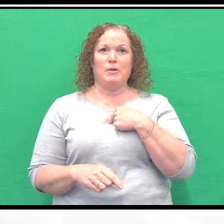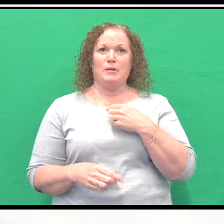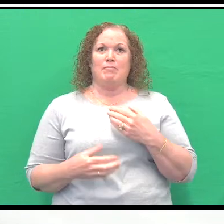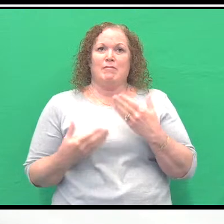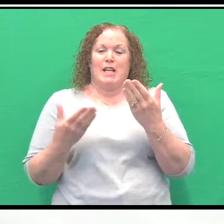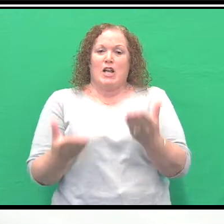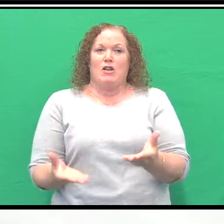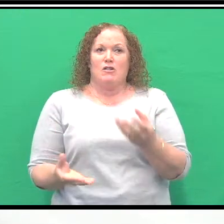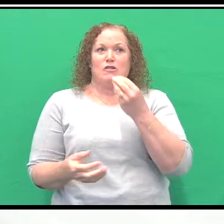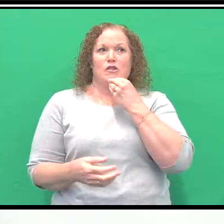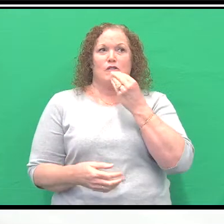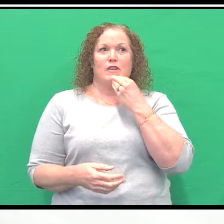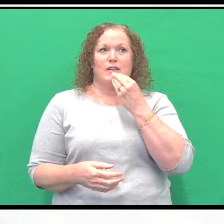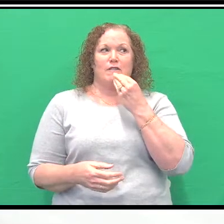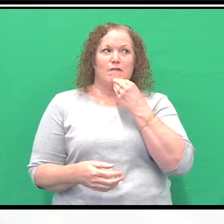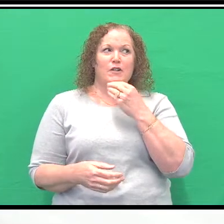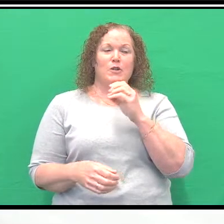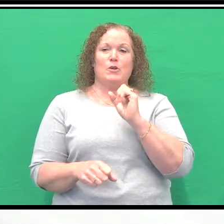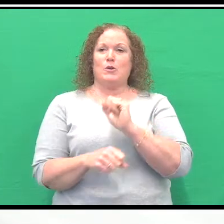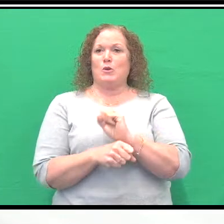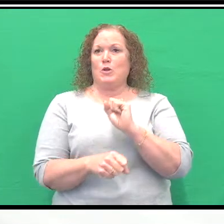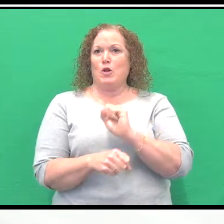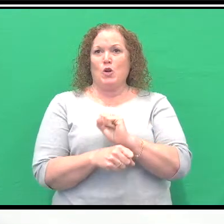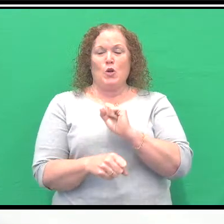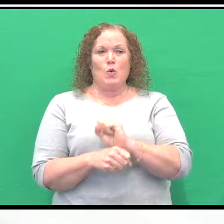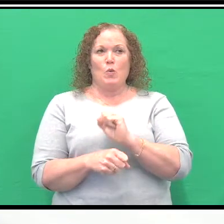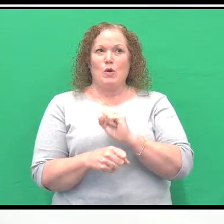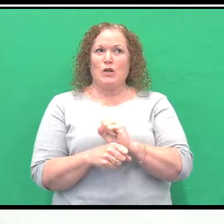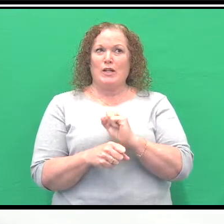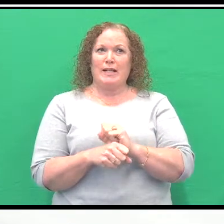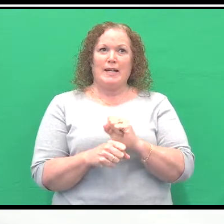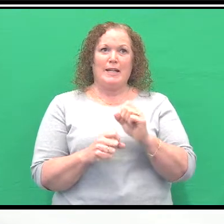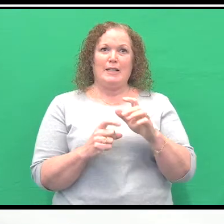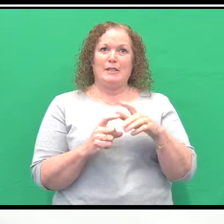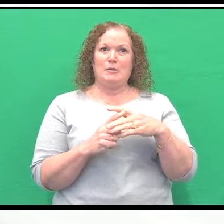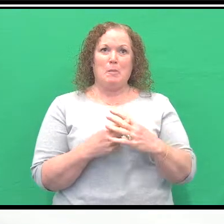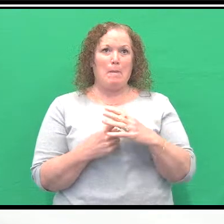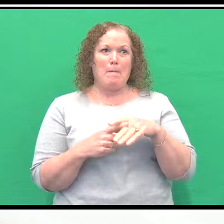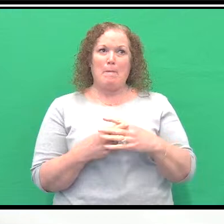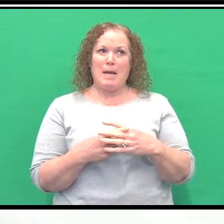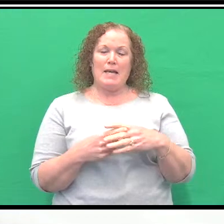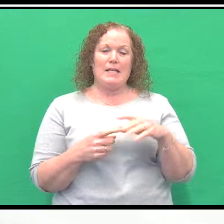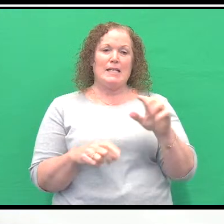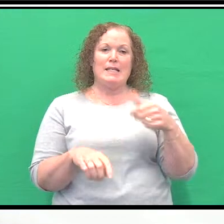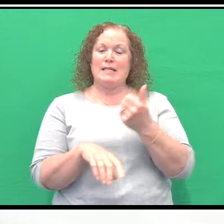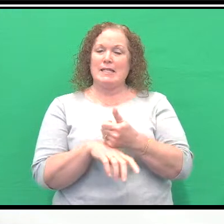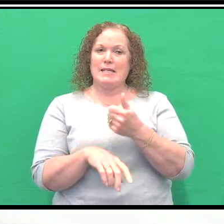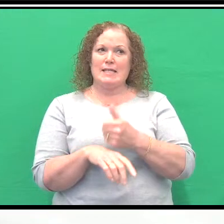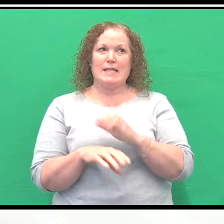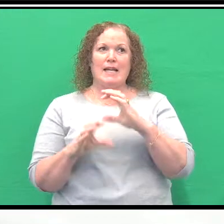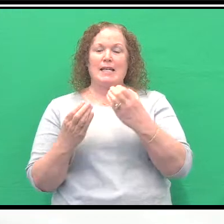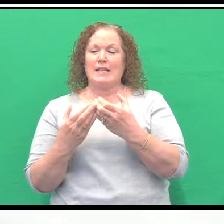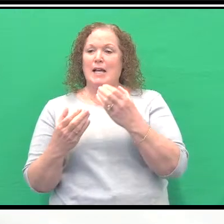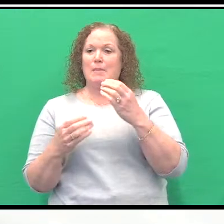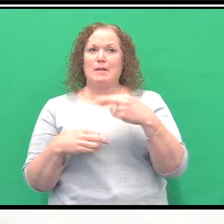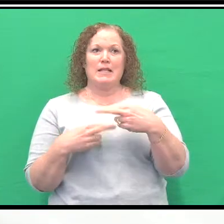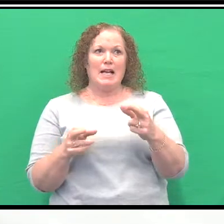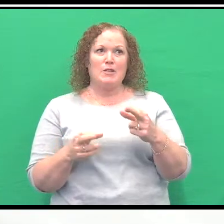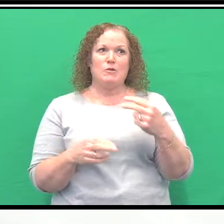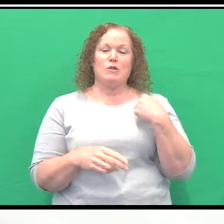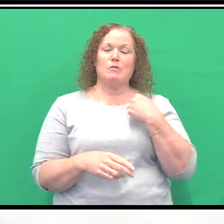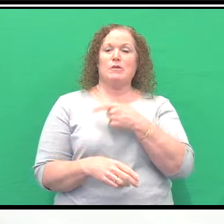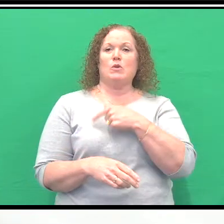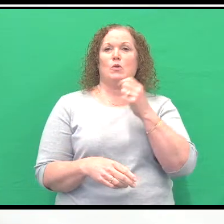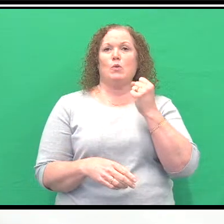on the maintenance, moving furniture, getting the classroom set up. We continually work through the whole period of time, and